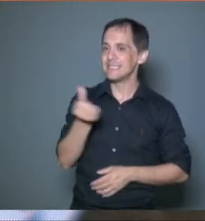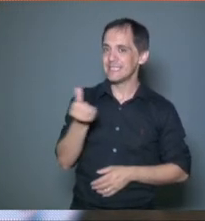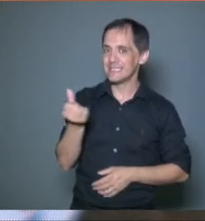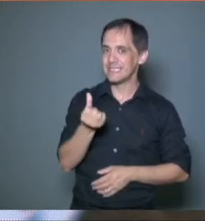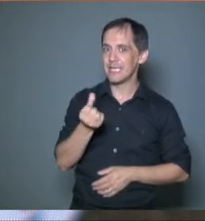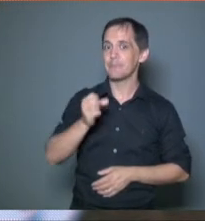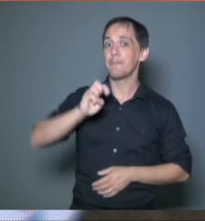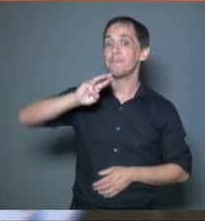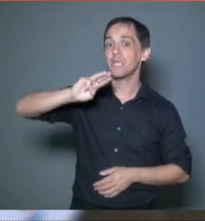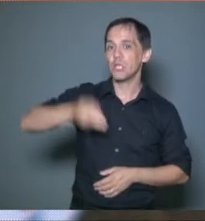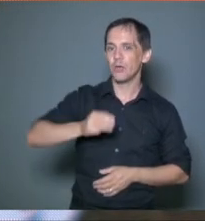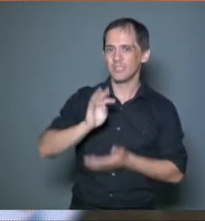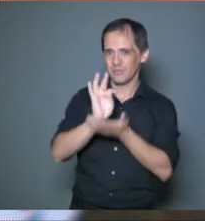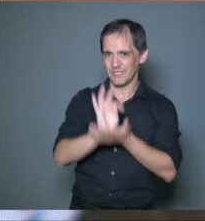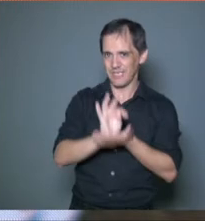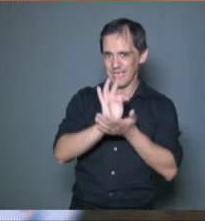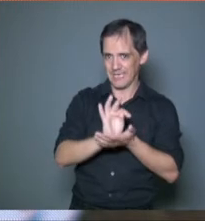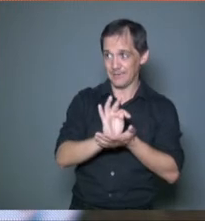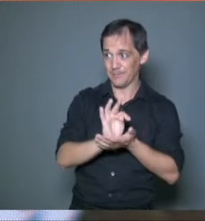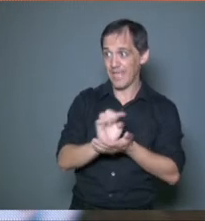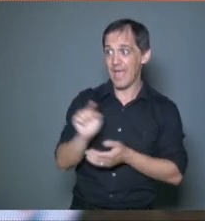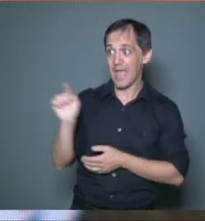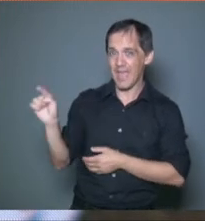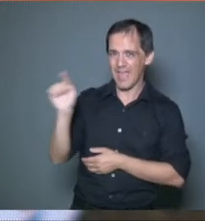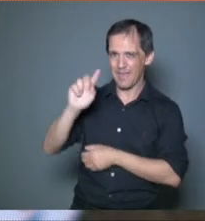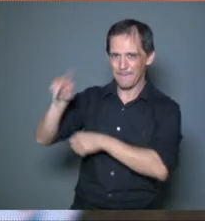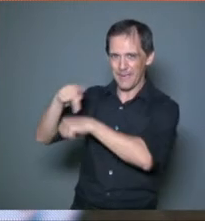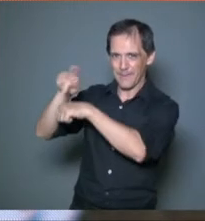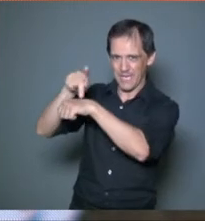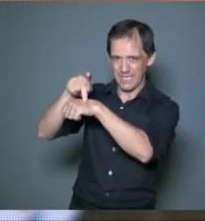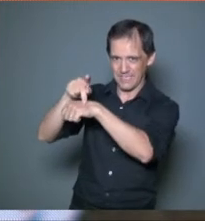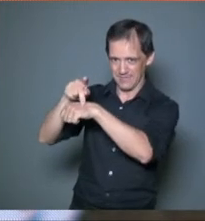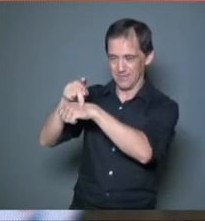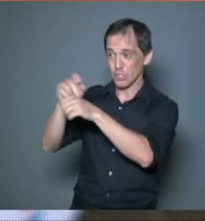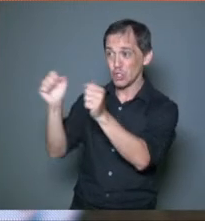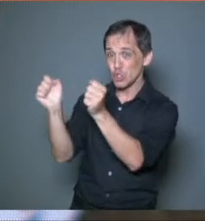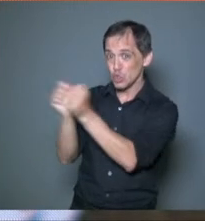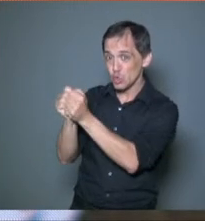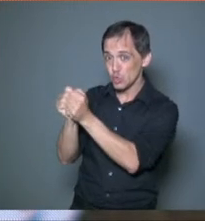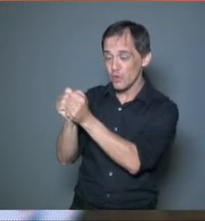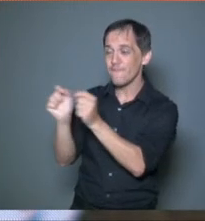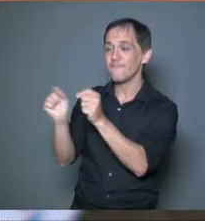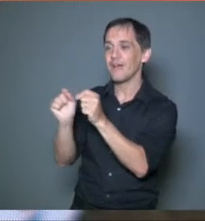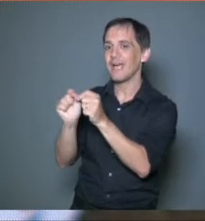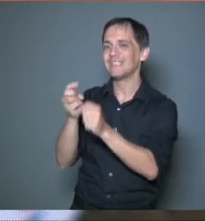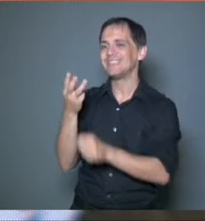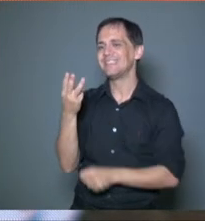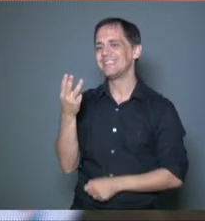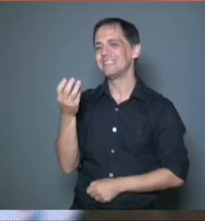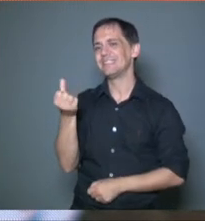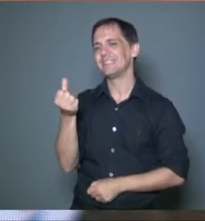of the 66 million tons produced by the world, Russia and Belarus produce